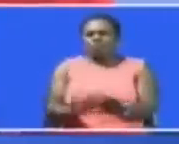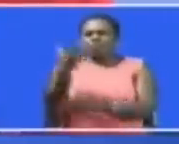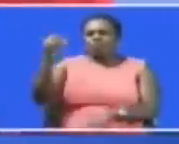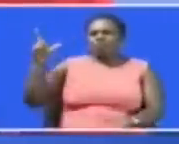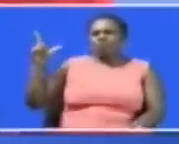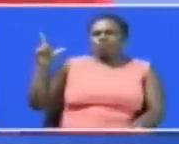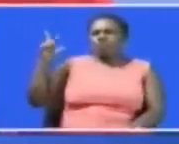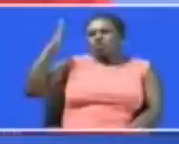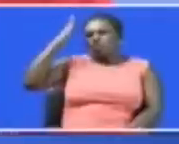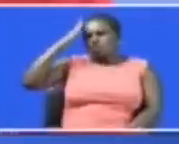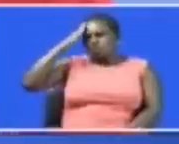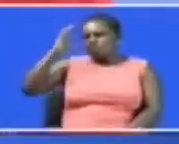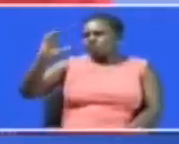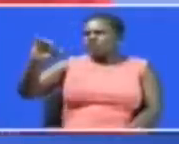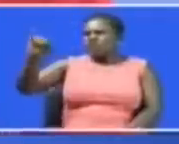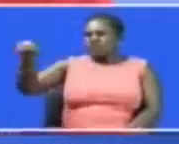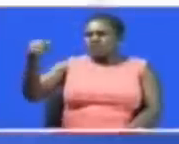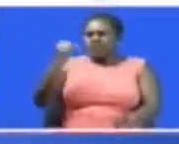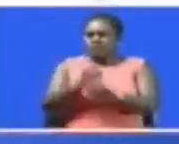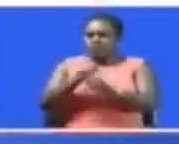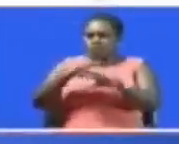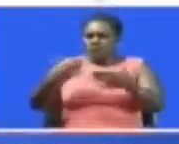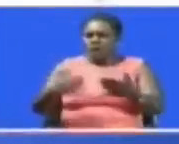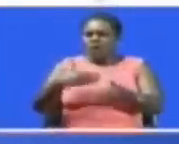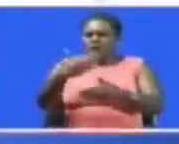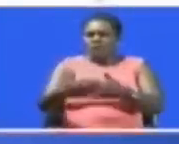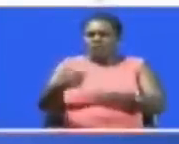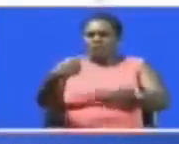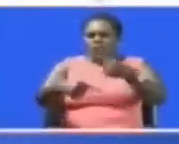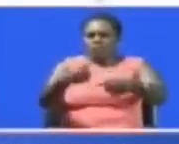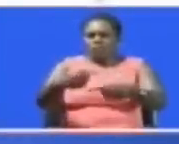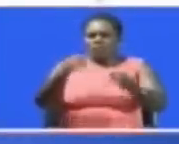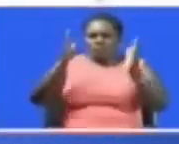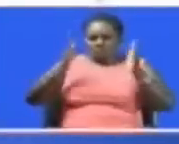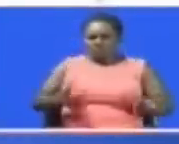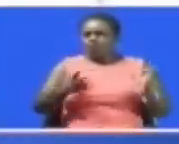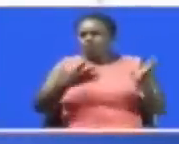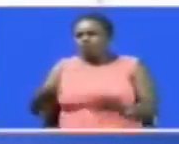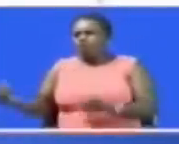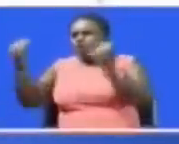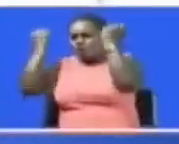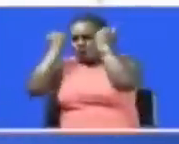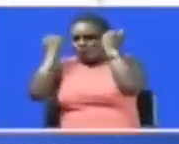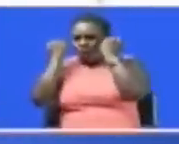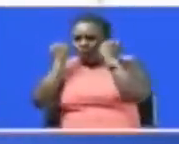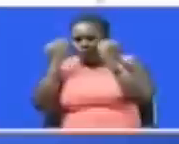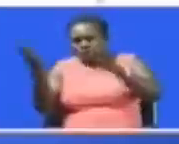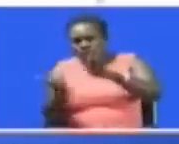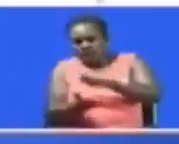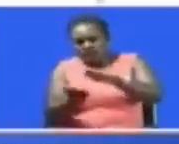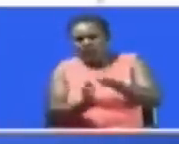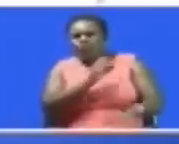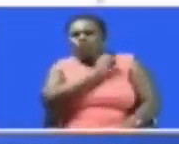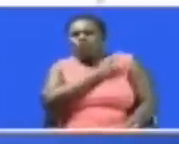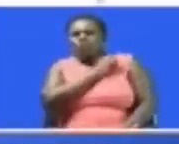with a law. You know, the CJ can only do that after a process. Somebody needs to go to court, file a